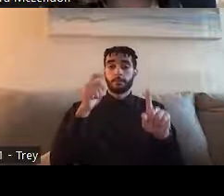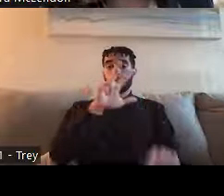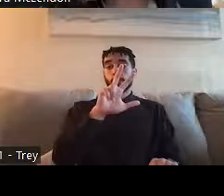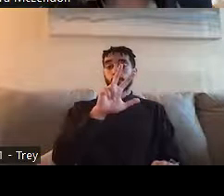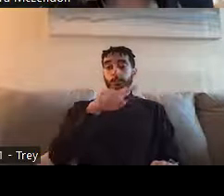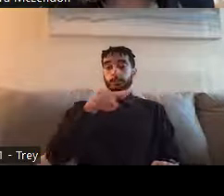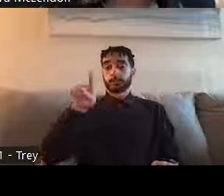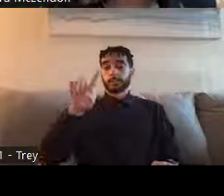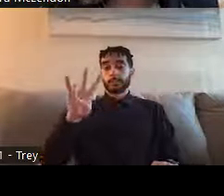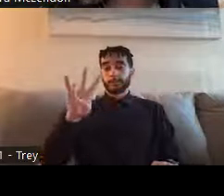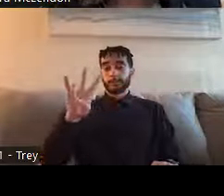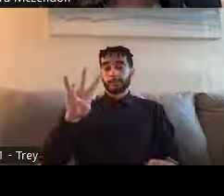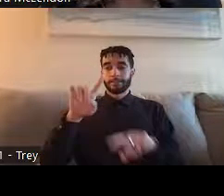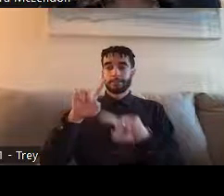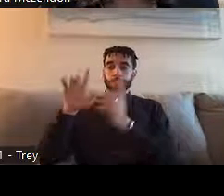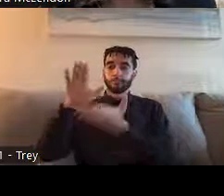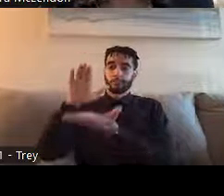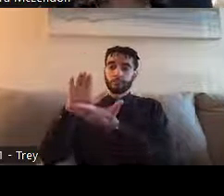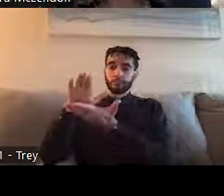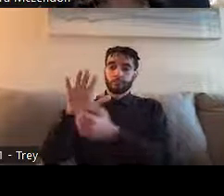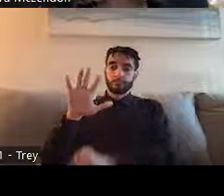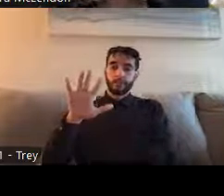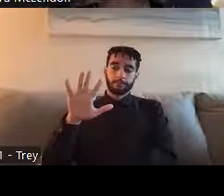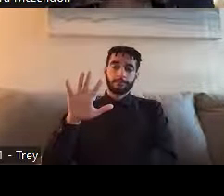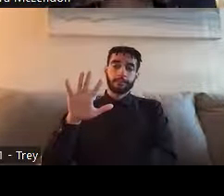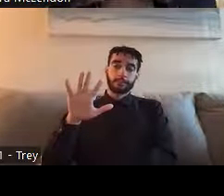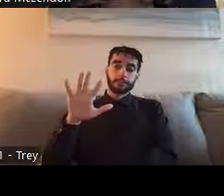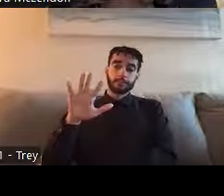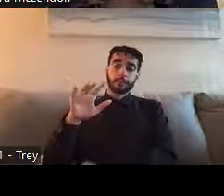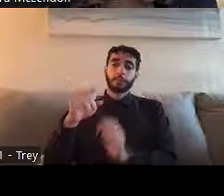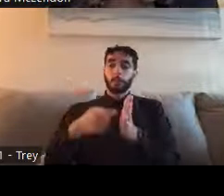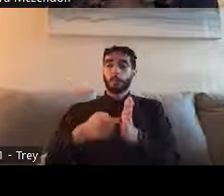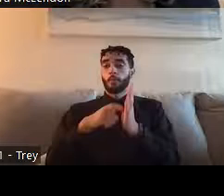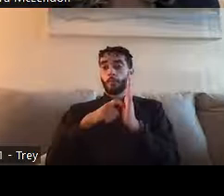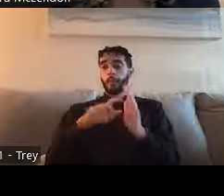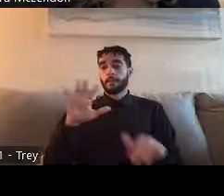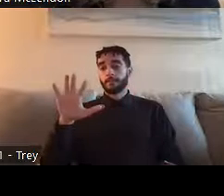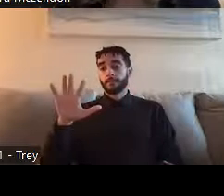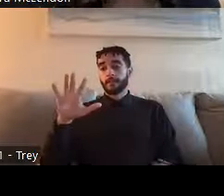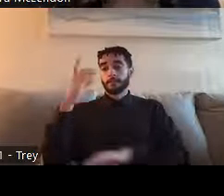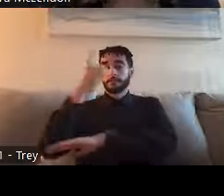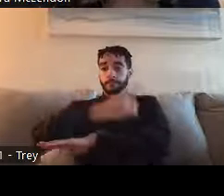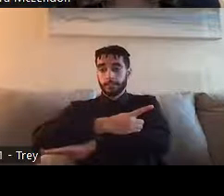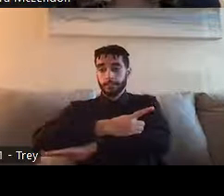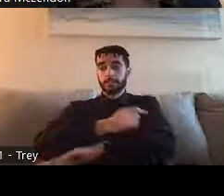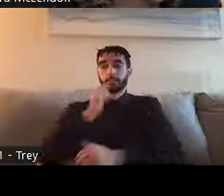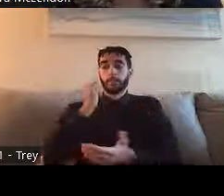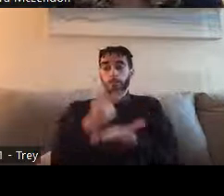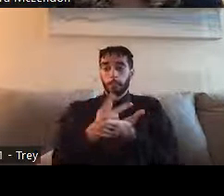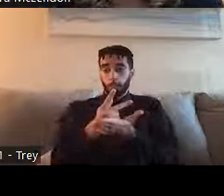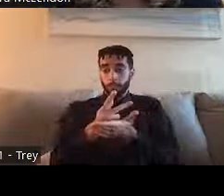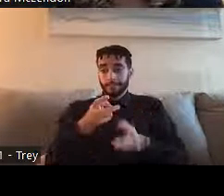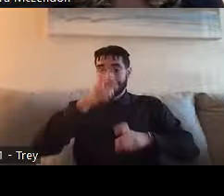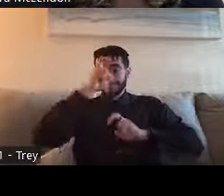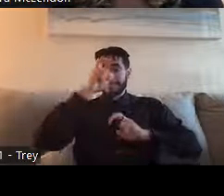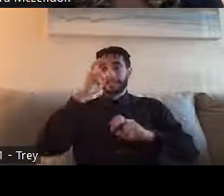got negotiated down to 5. But this would require 5 days of accrued sick leave for people